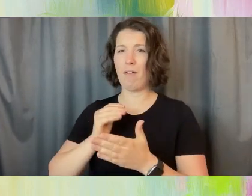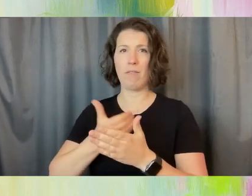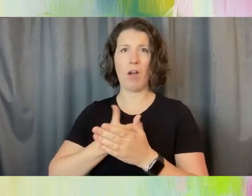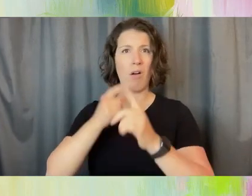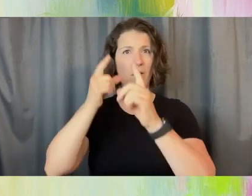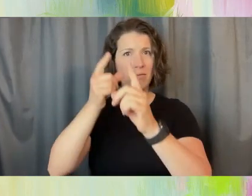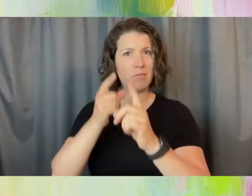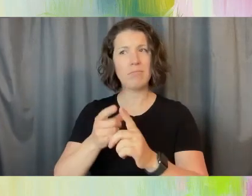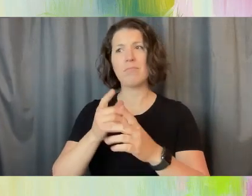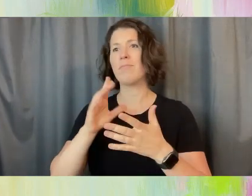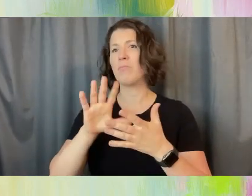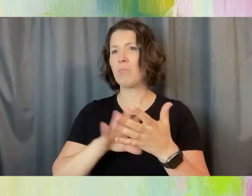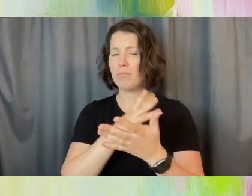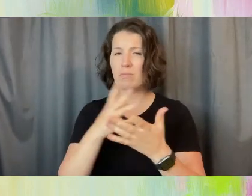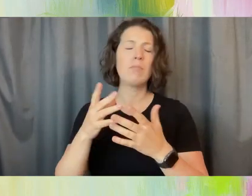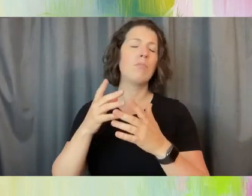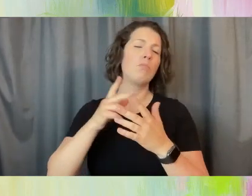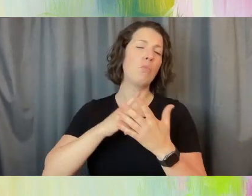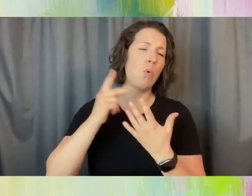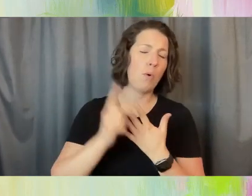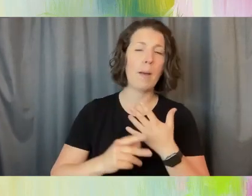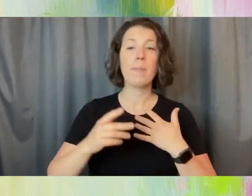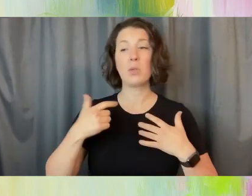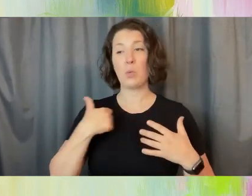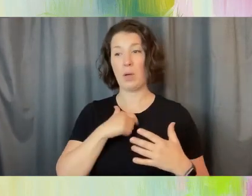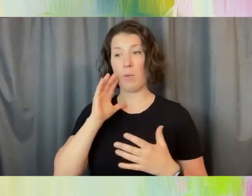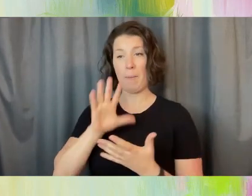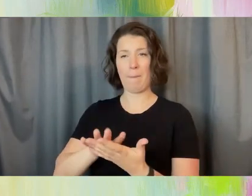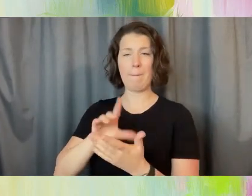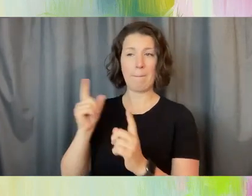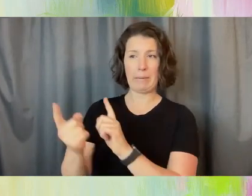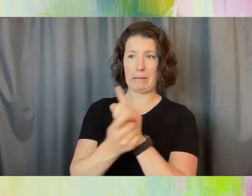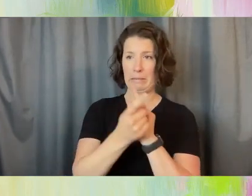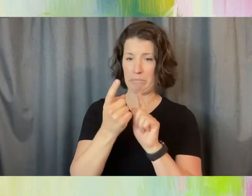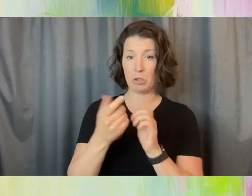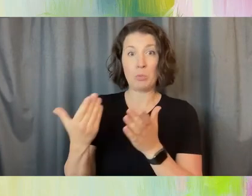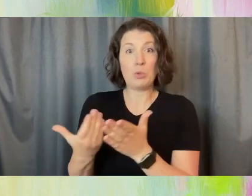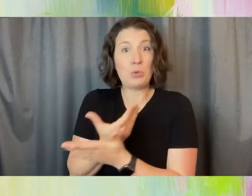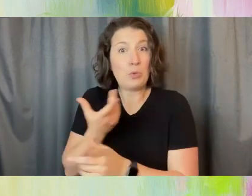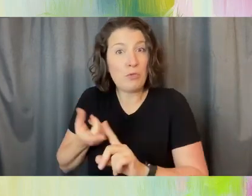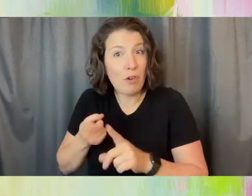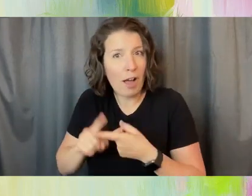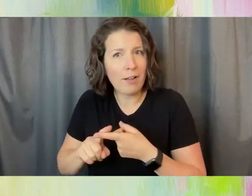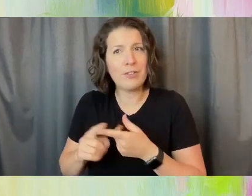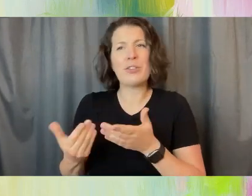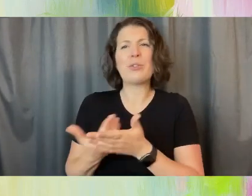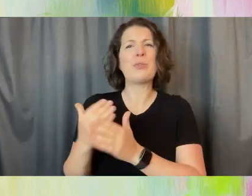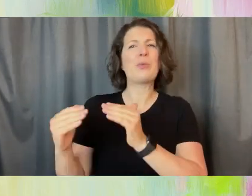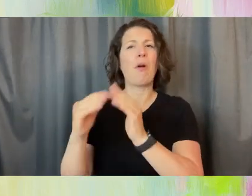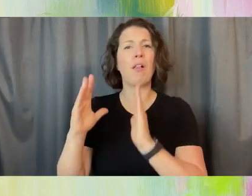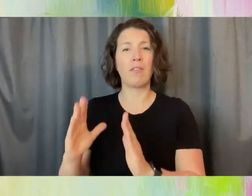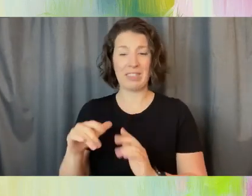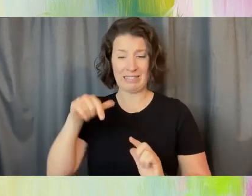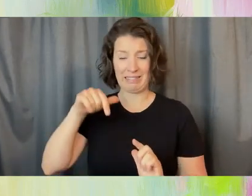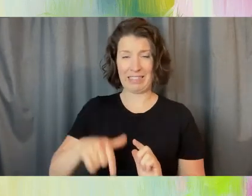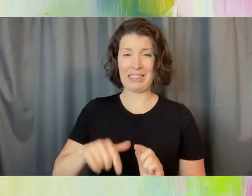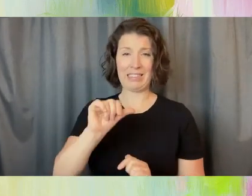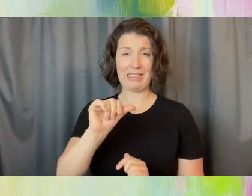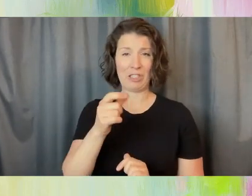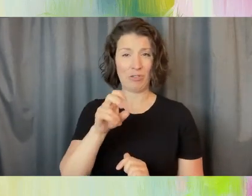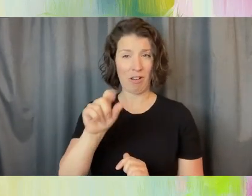programs. And we're going to meet some new friends and colleagues, and we have a very rich and very full agenda. So